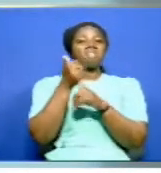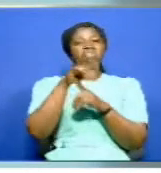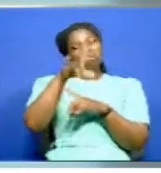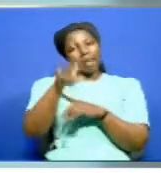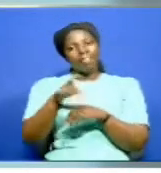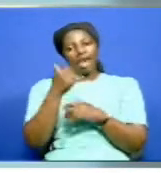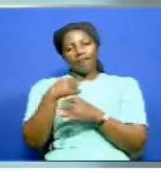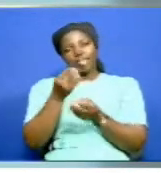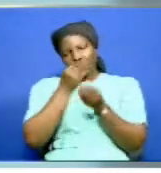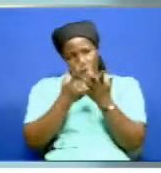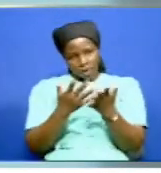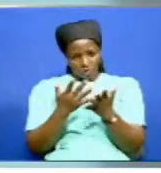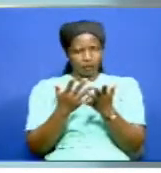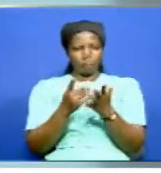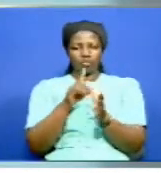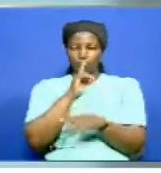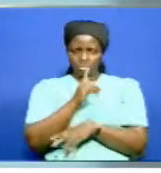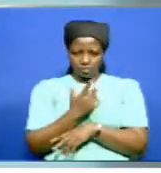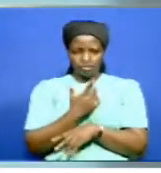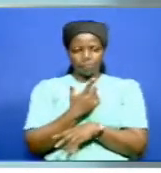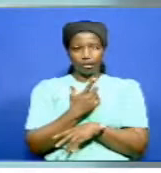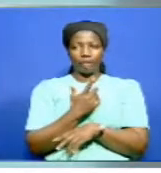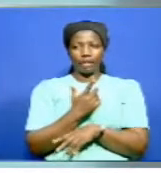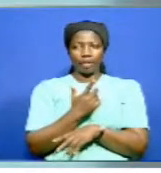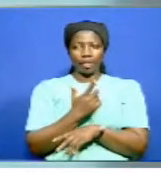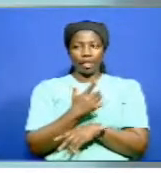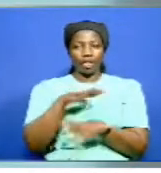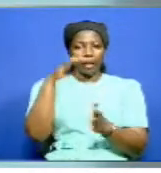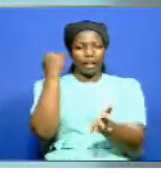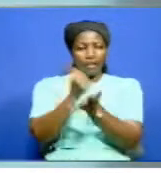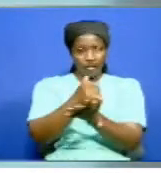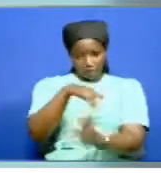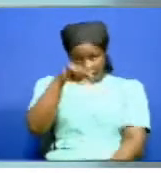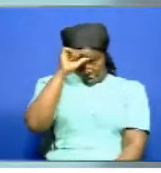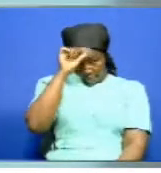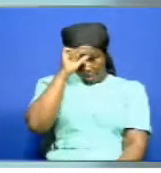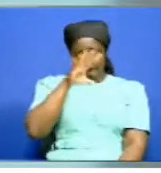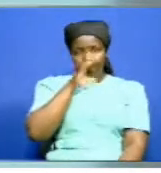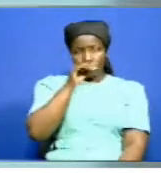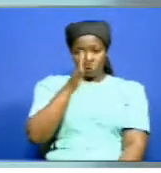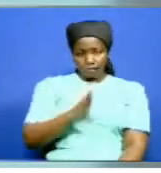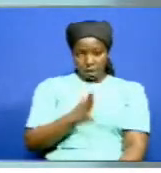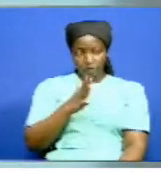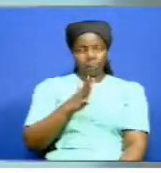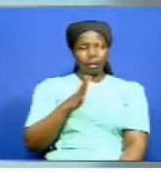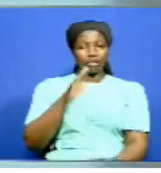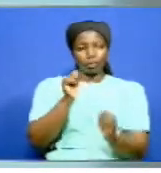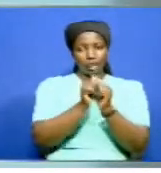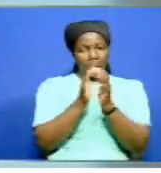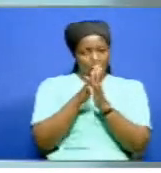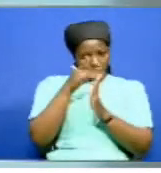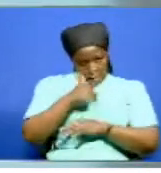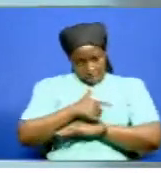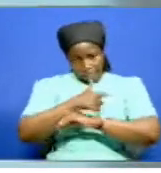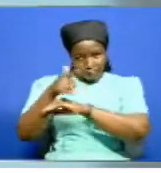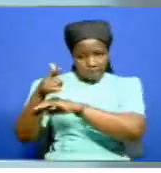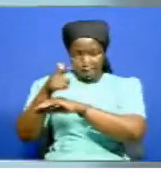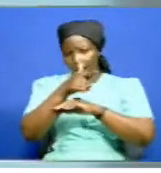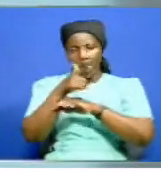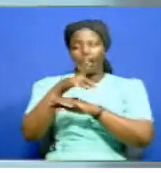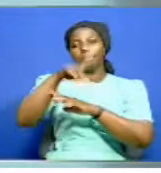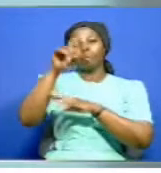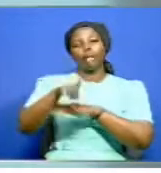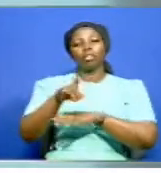information. And therefore, as the office of the government spokesperson and the media, we must be